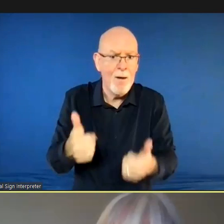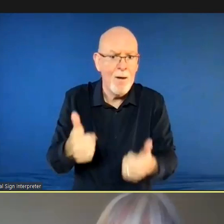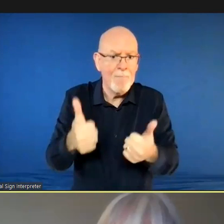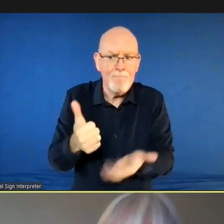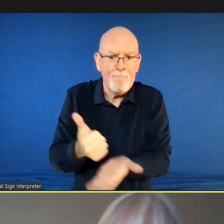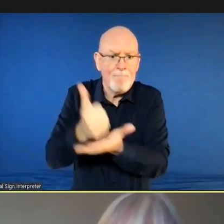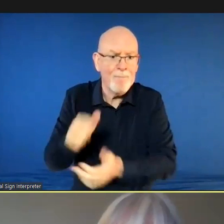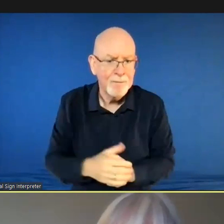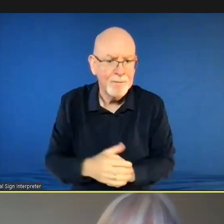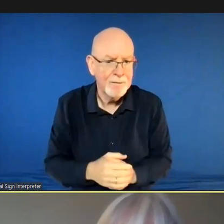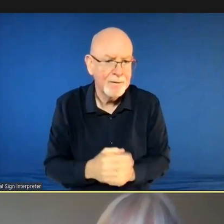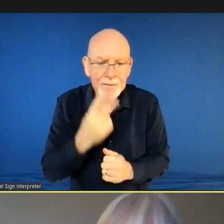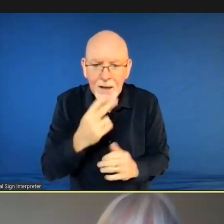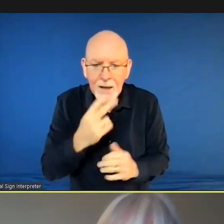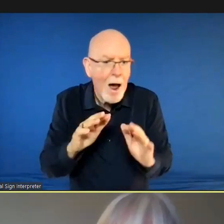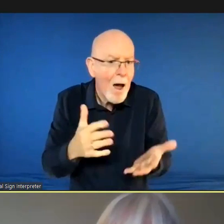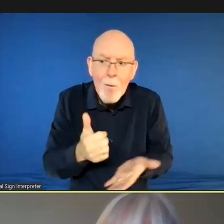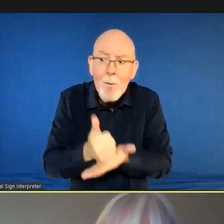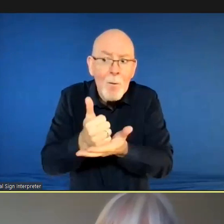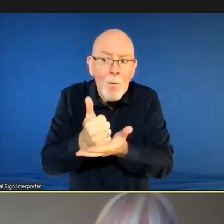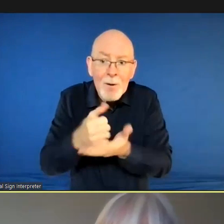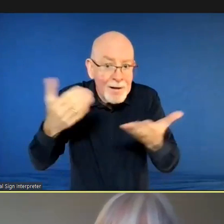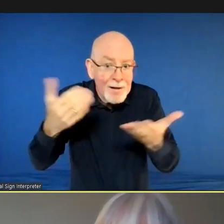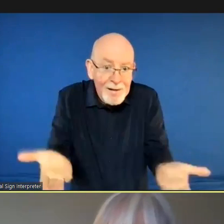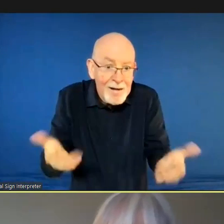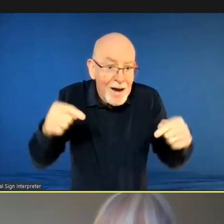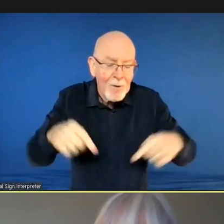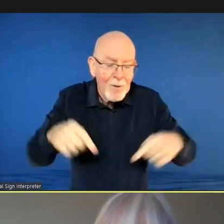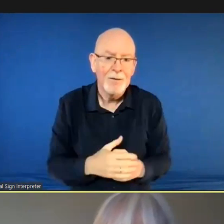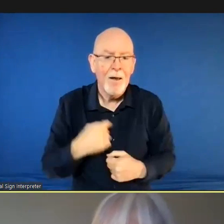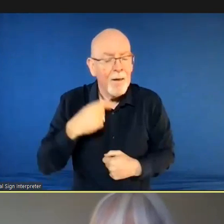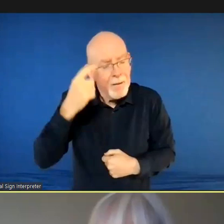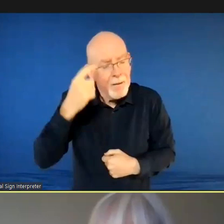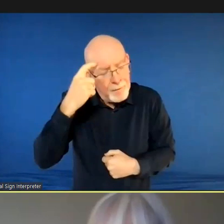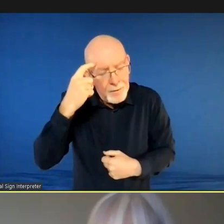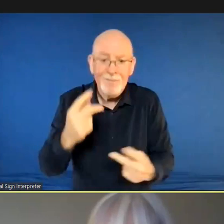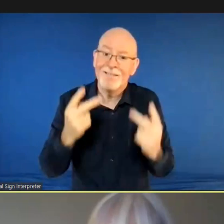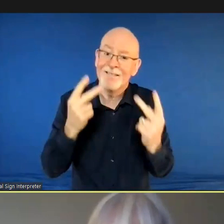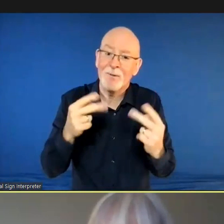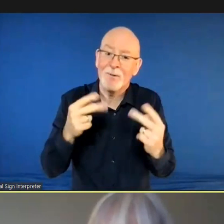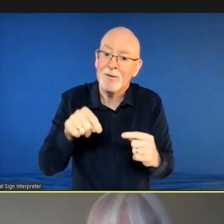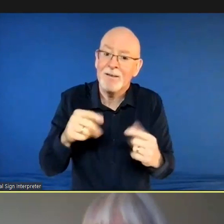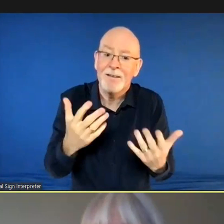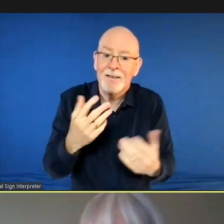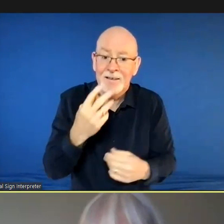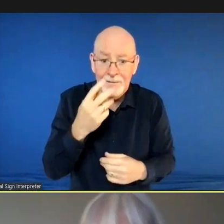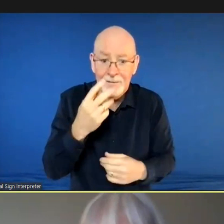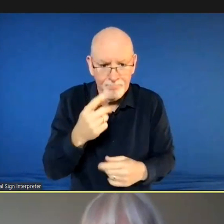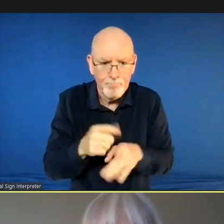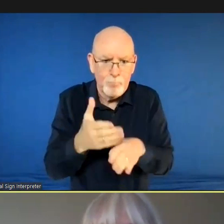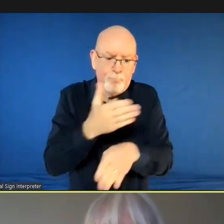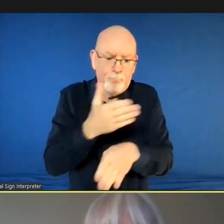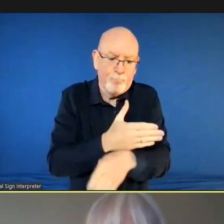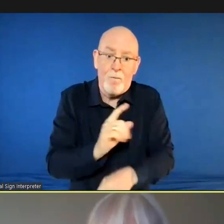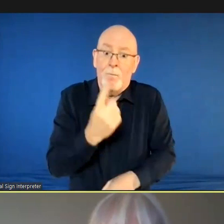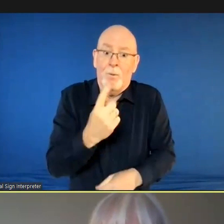I think the critical factor is to start to support the child as soon as possible, and through